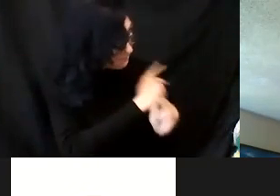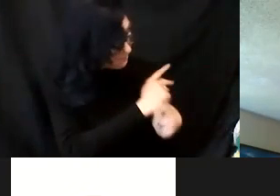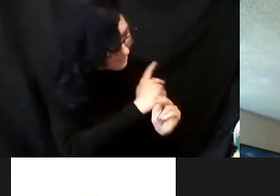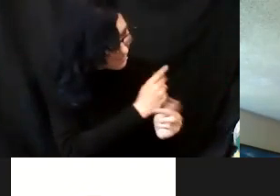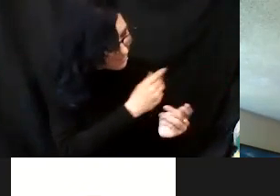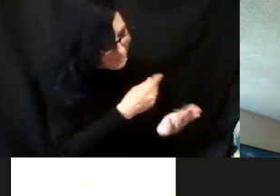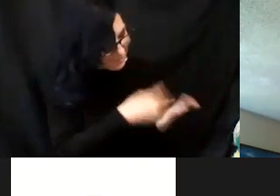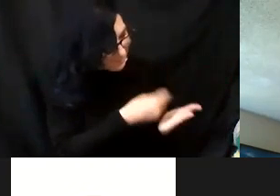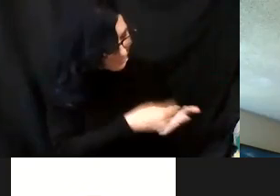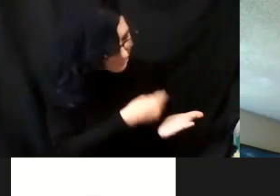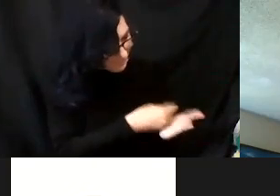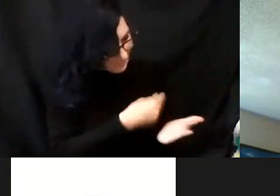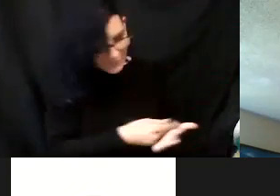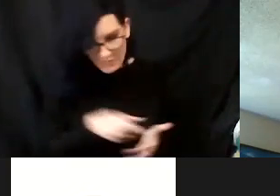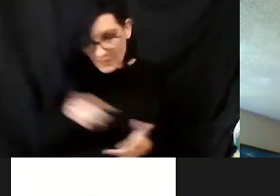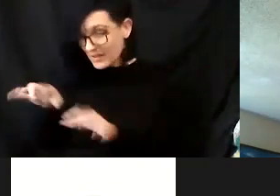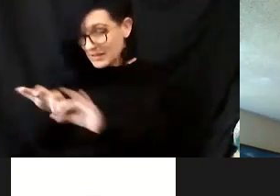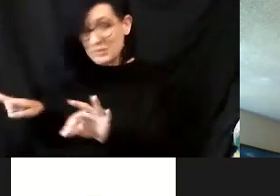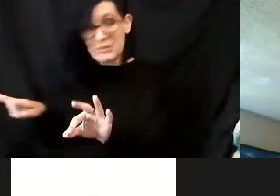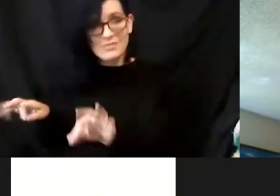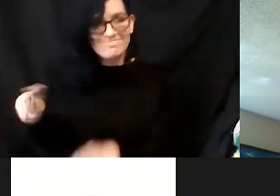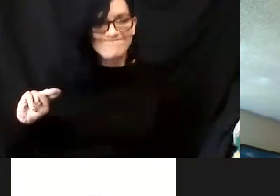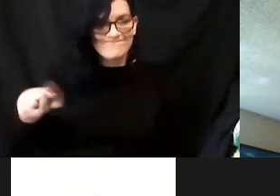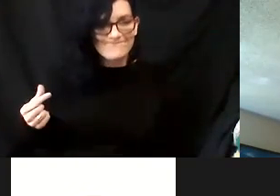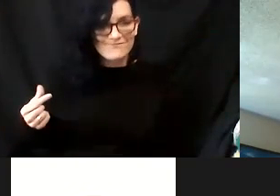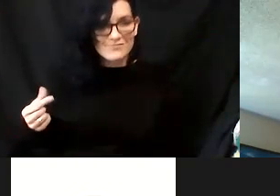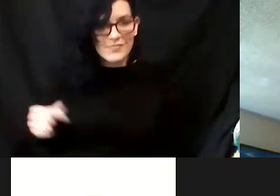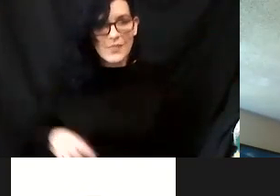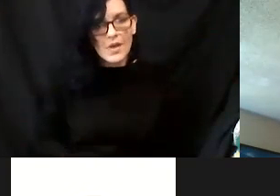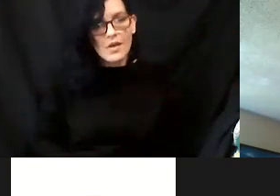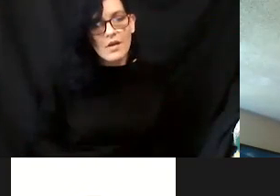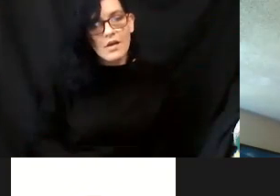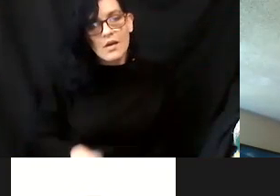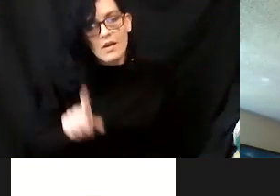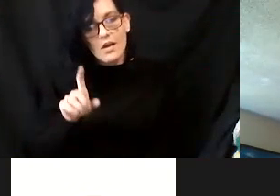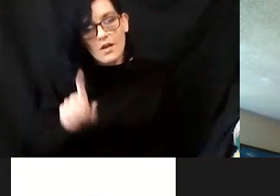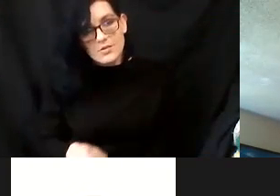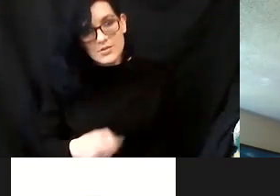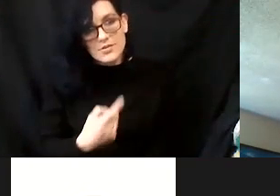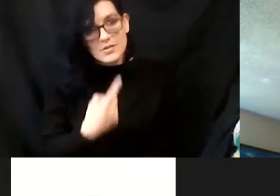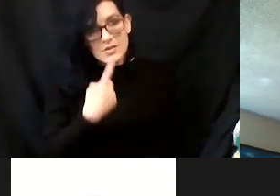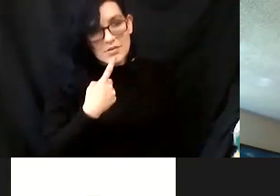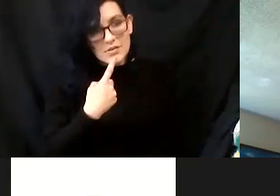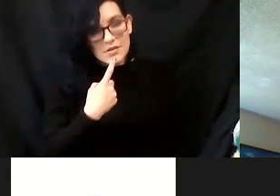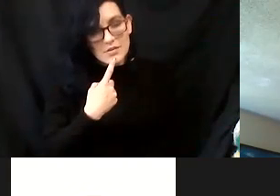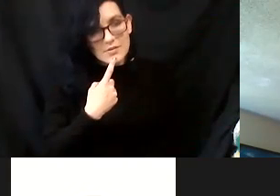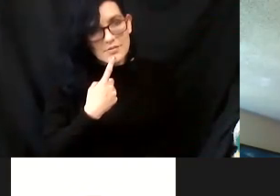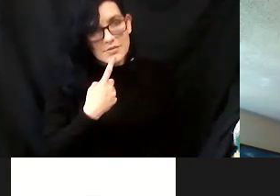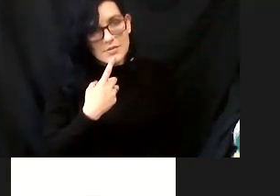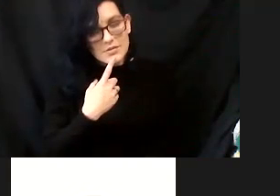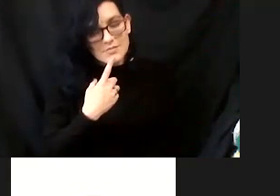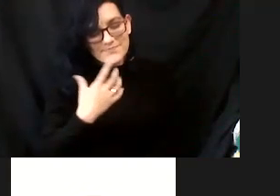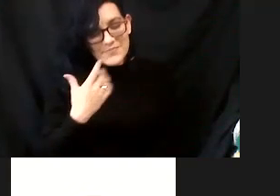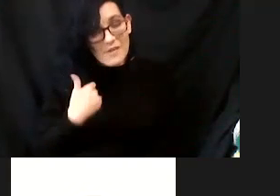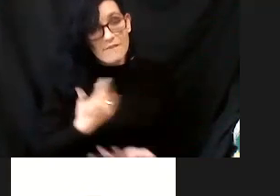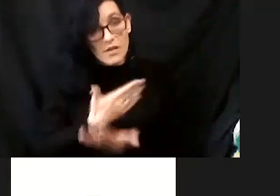wasn't what they thought it was going to be. I should say that, there's a backlog of these